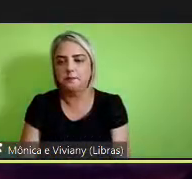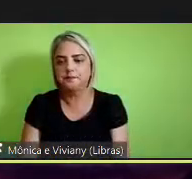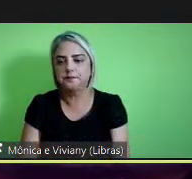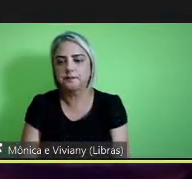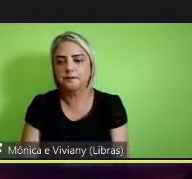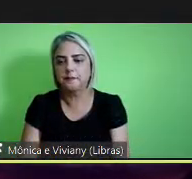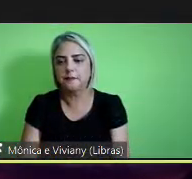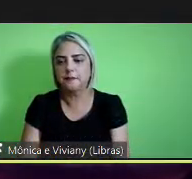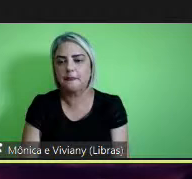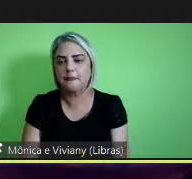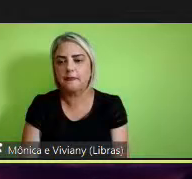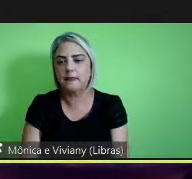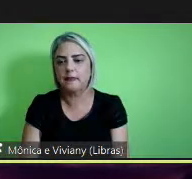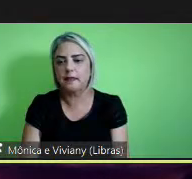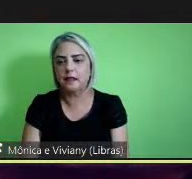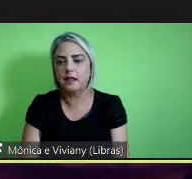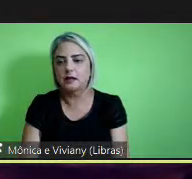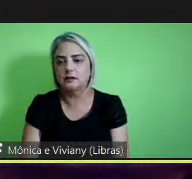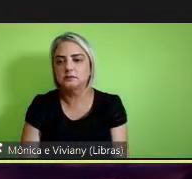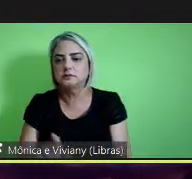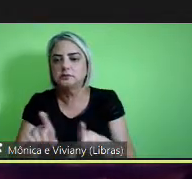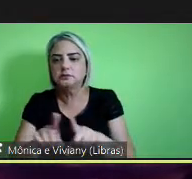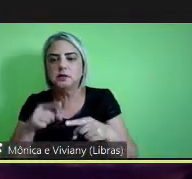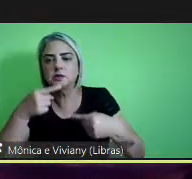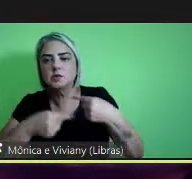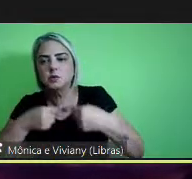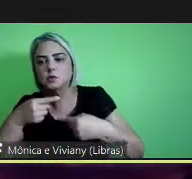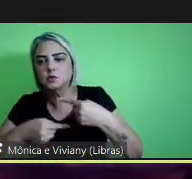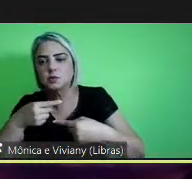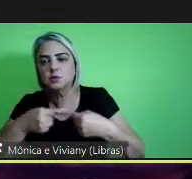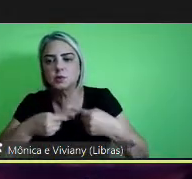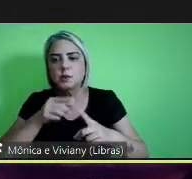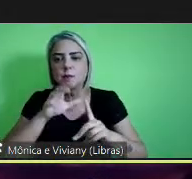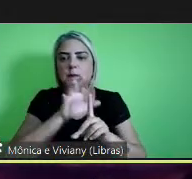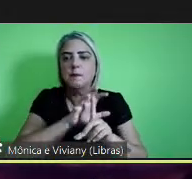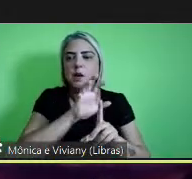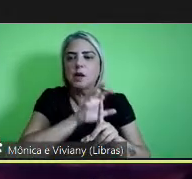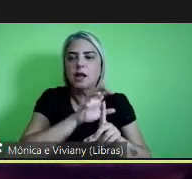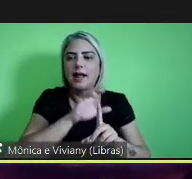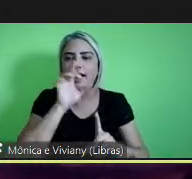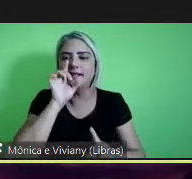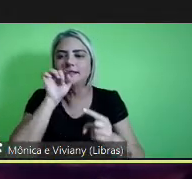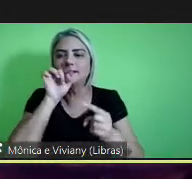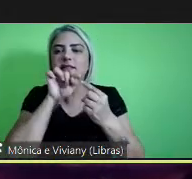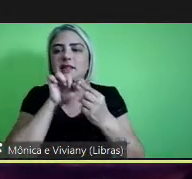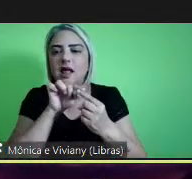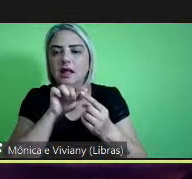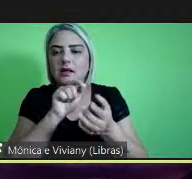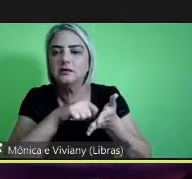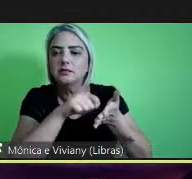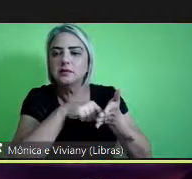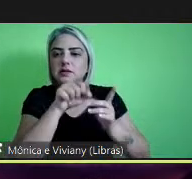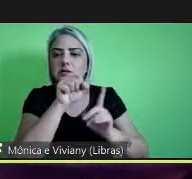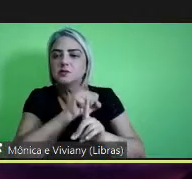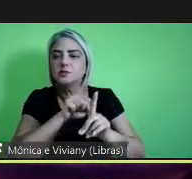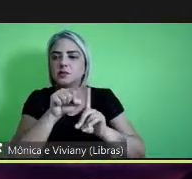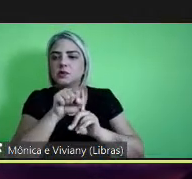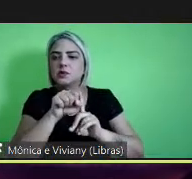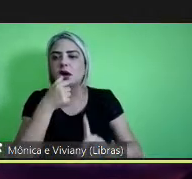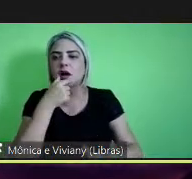Also, we discuss and approach the issue of social prescribing. In the United Kingdom, we have a system